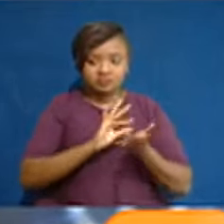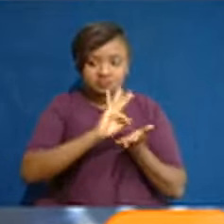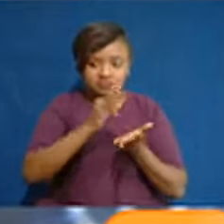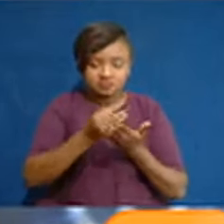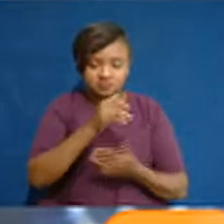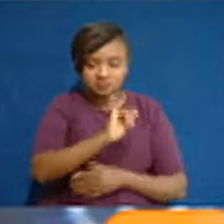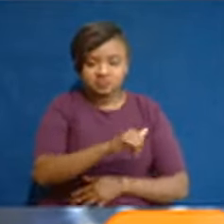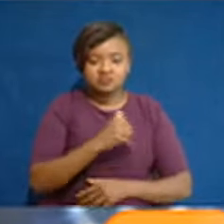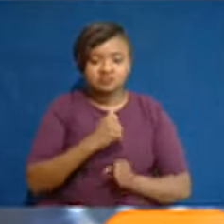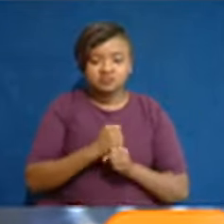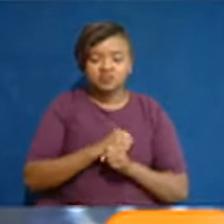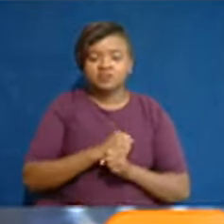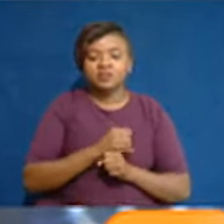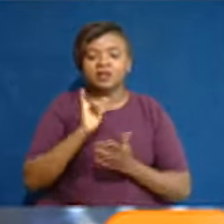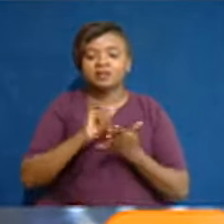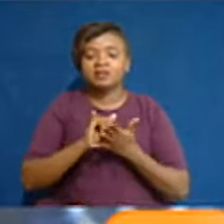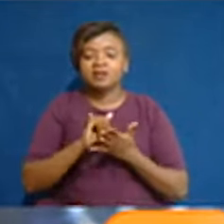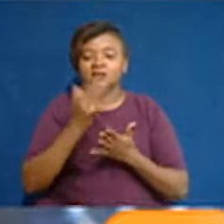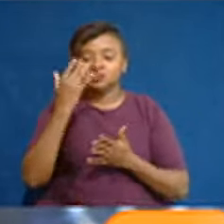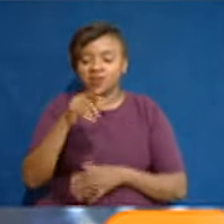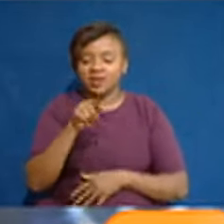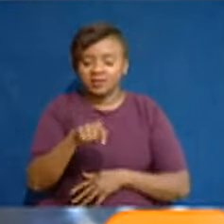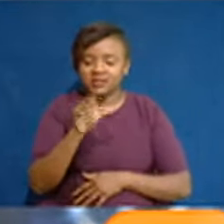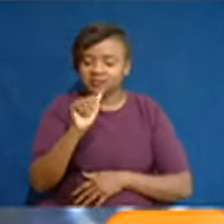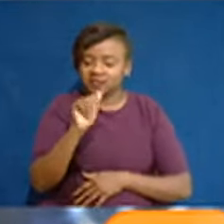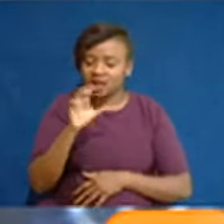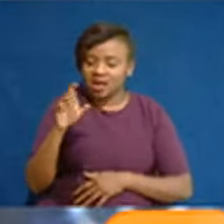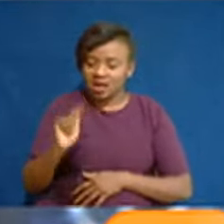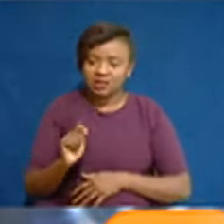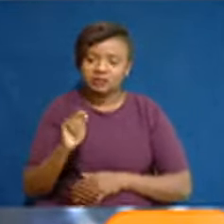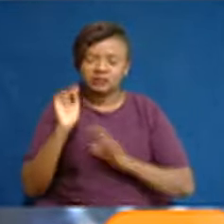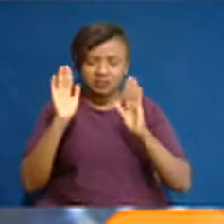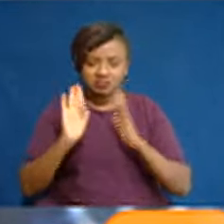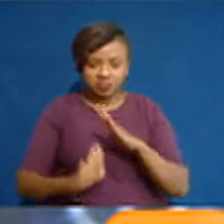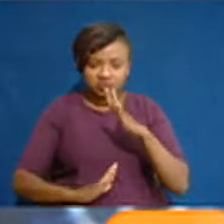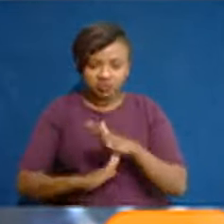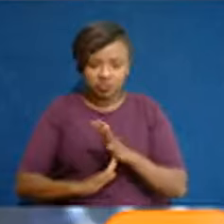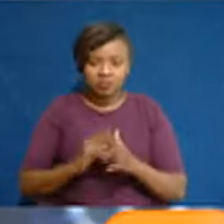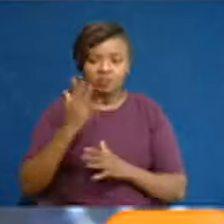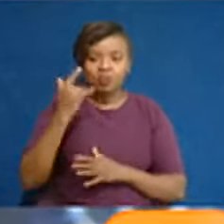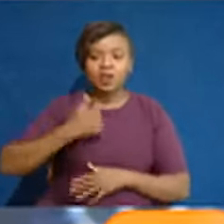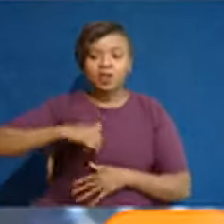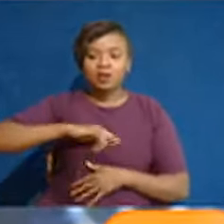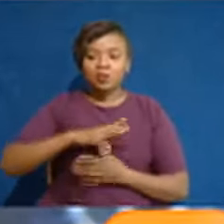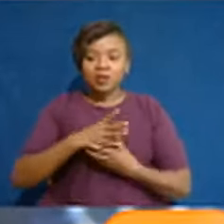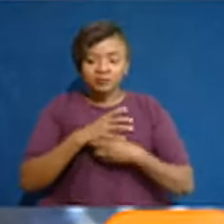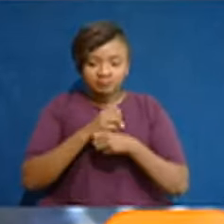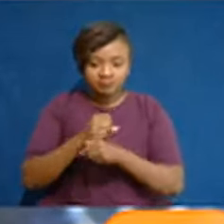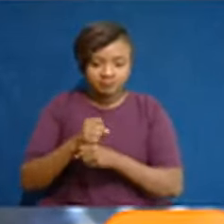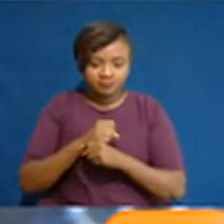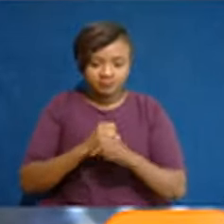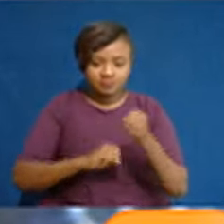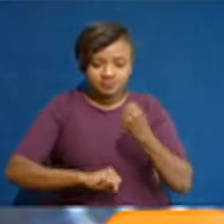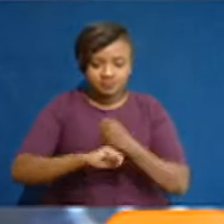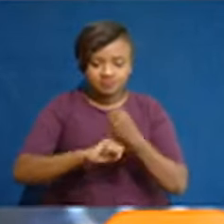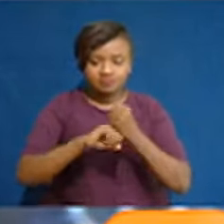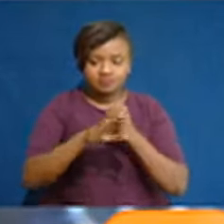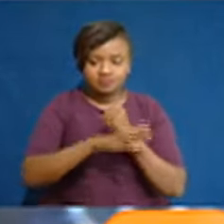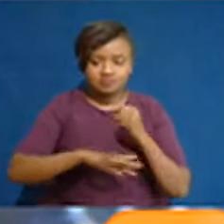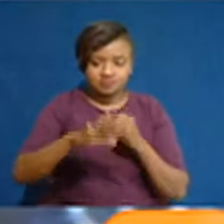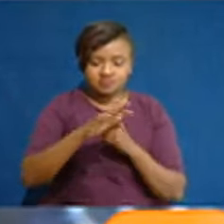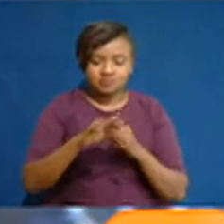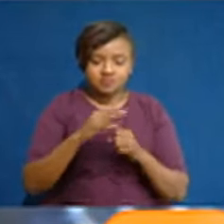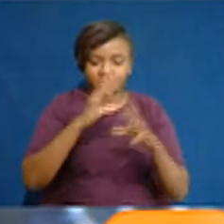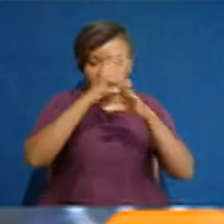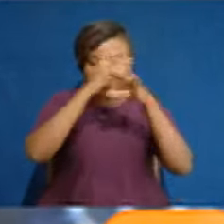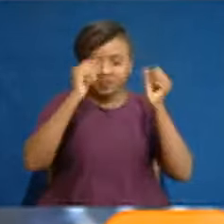that's why the PBO Act is so important. So I think it's important at this point to hold on to the space that the president created 2 months ago and not